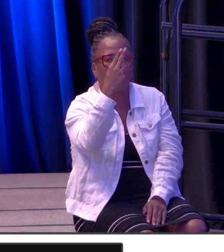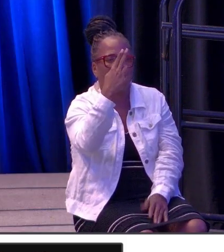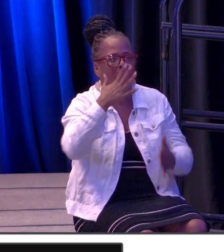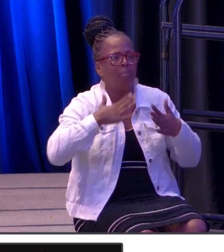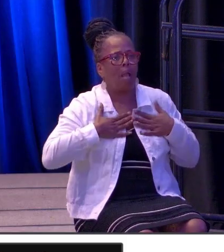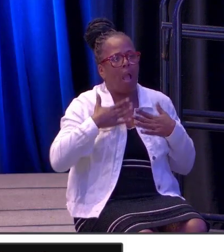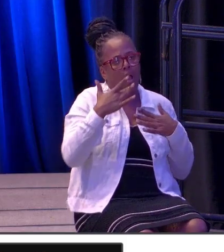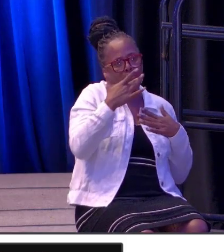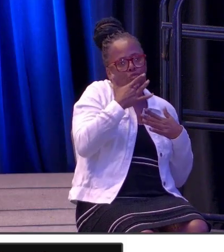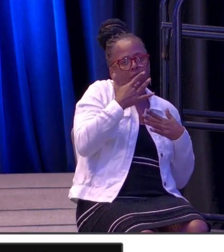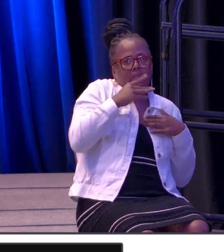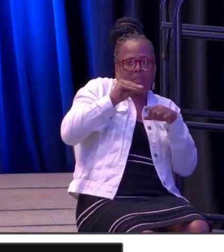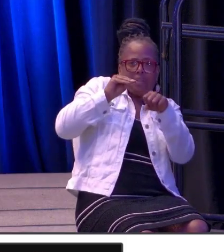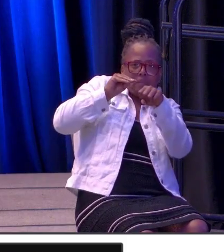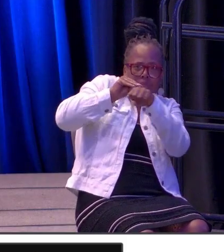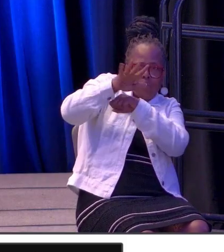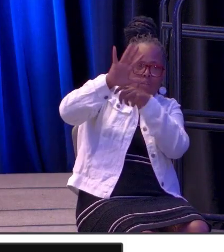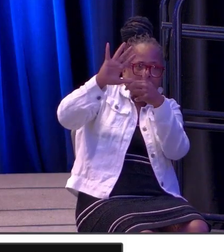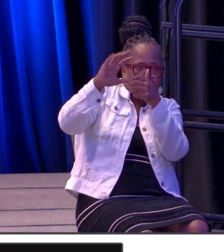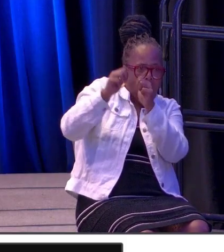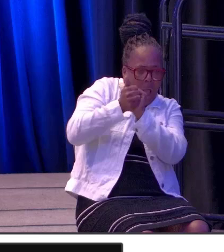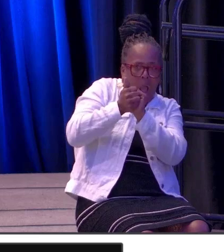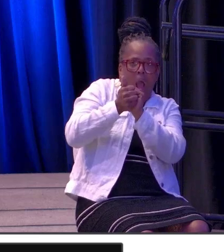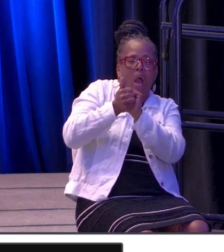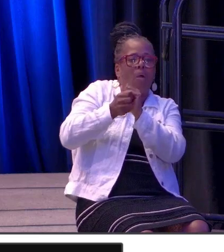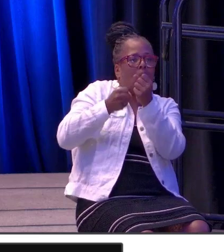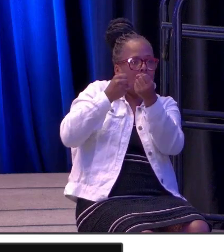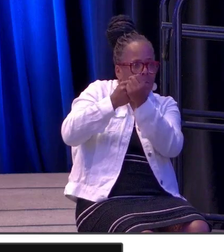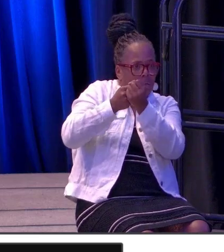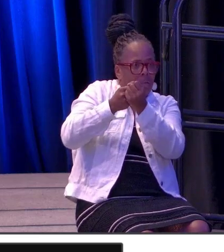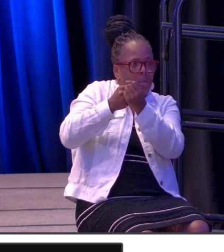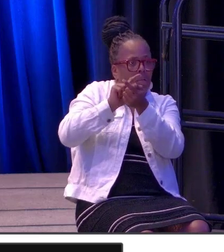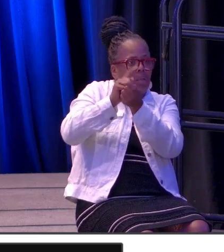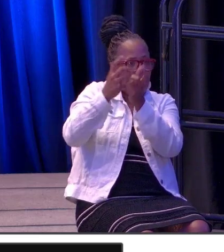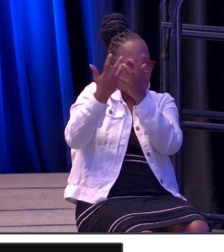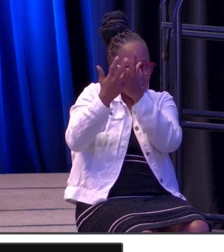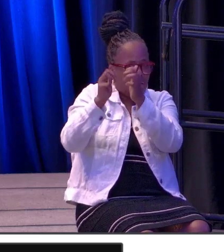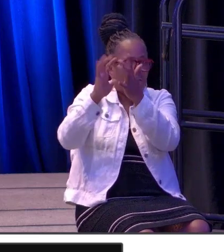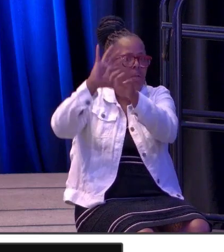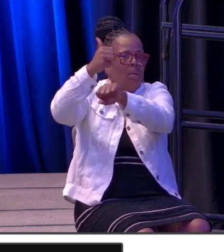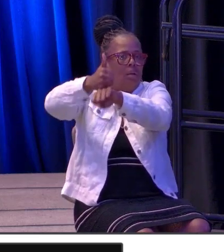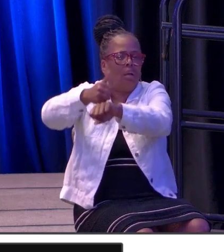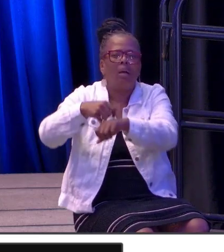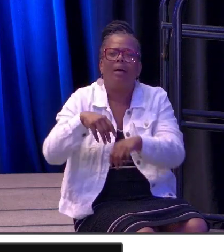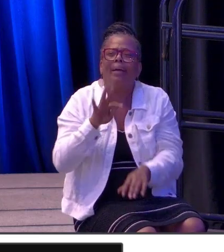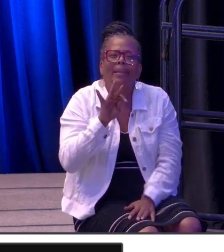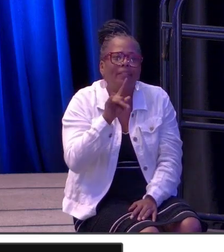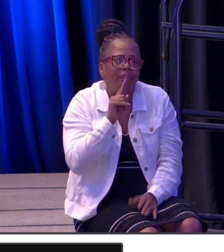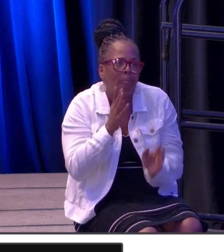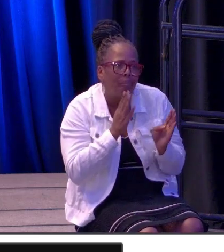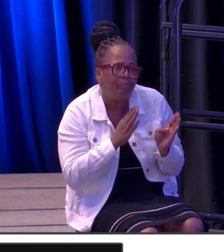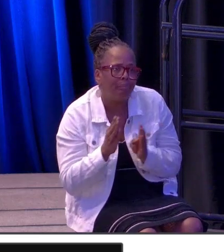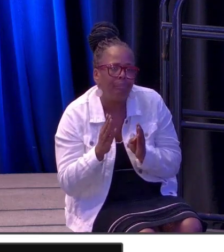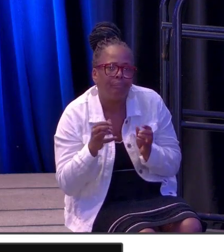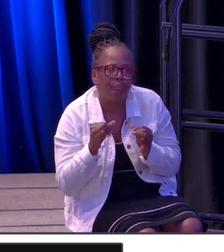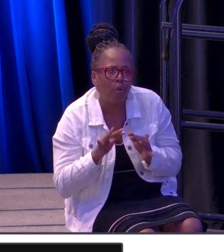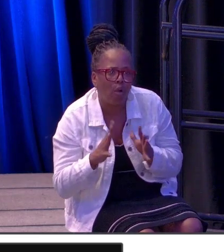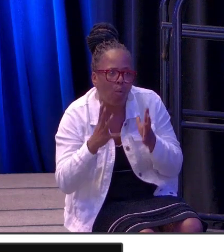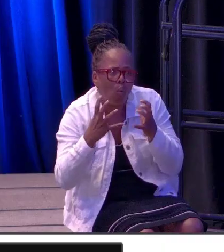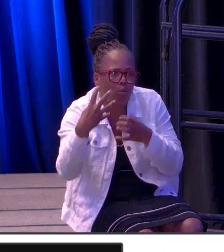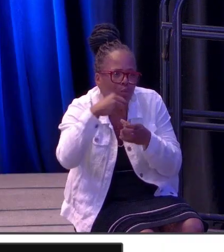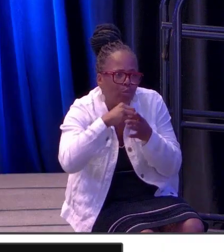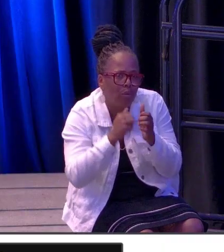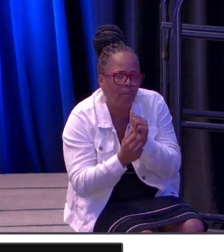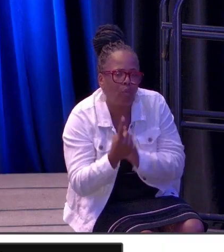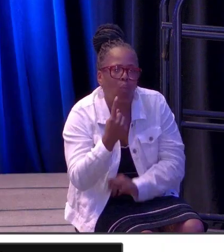happens? And again, of course, we're planning an event, we're planning a party, we're trying to make sure everybody feels involved. And of course,